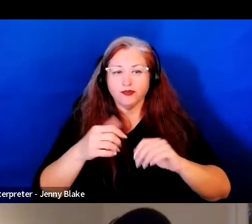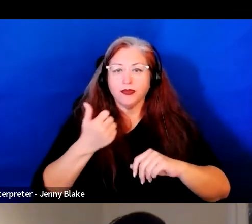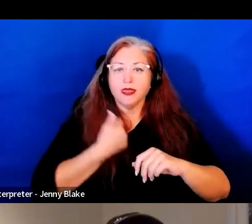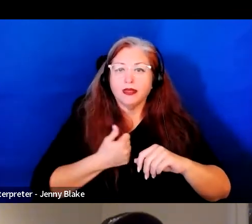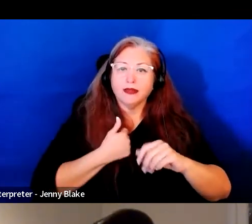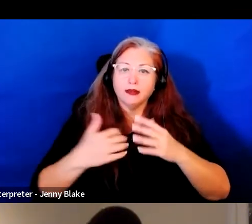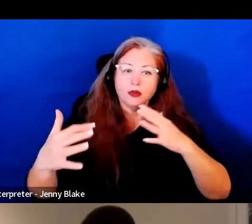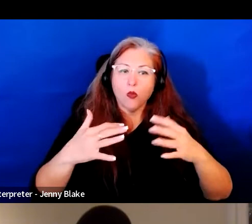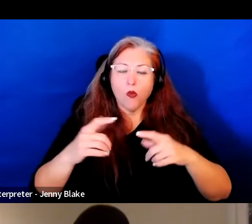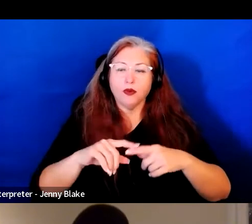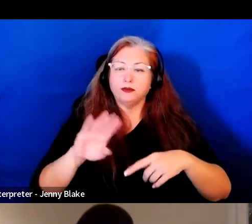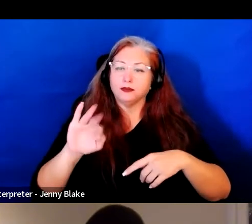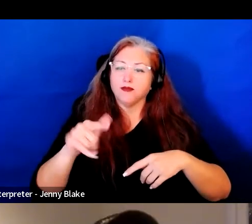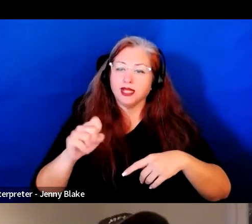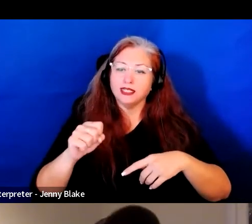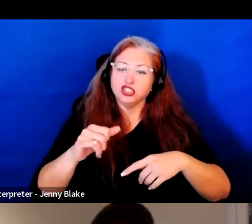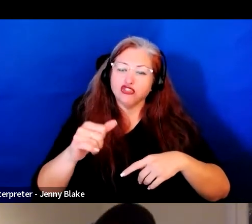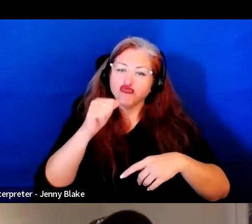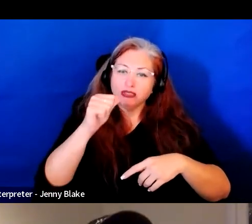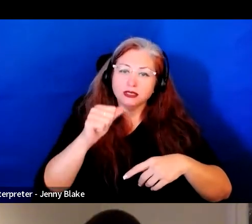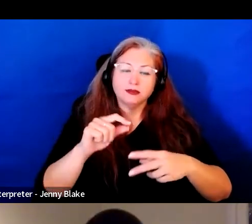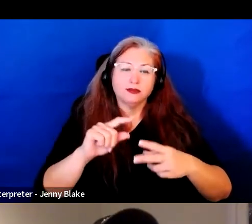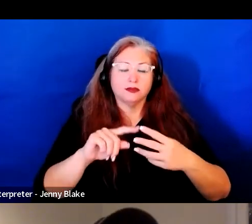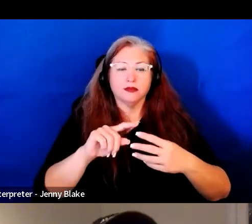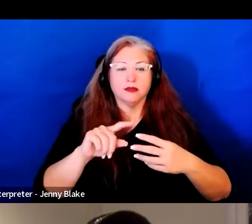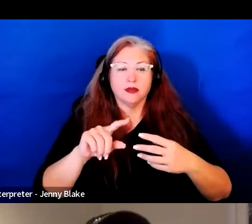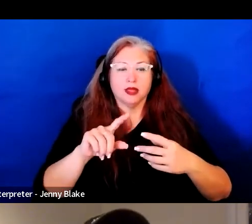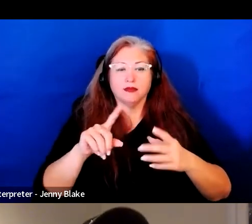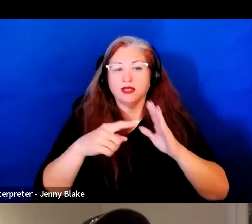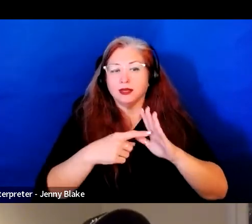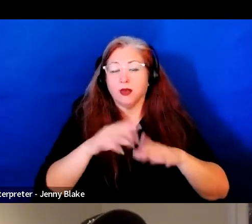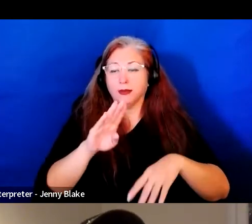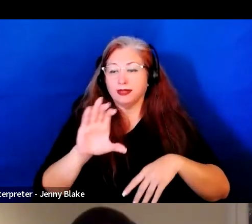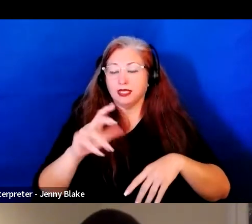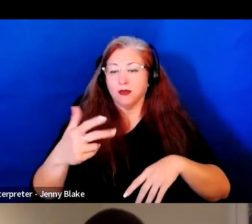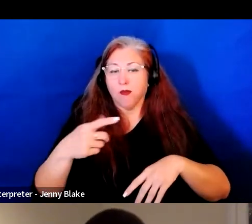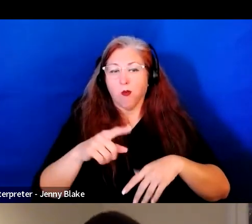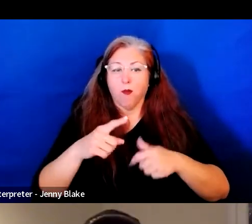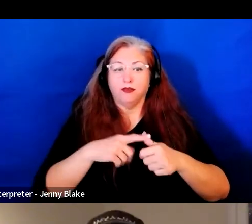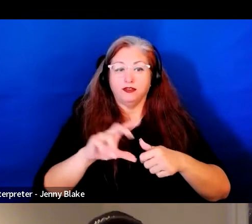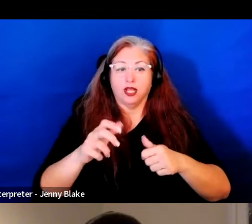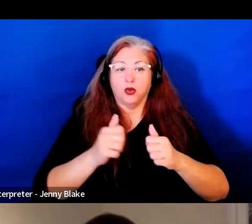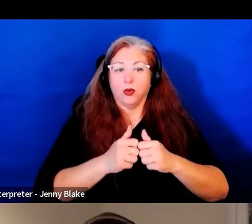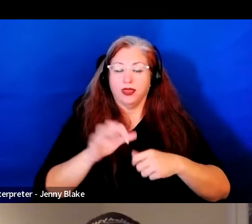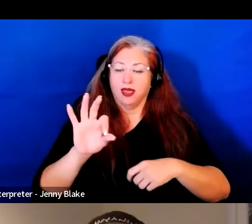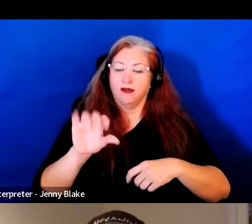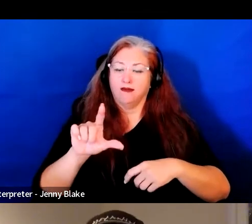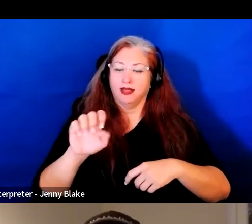and like binge drinking. And but they also, you know, for example, BBC Three was the first channel that had Fleabag,